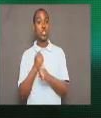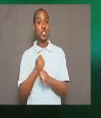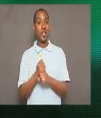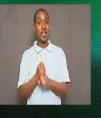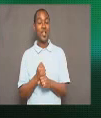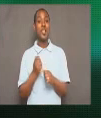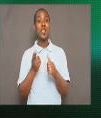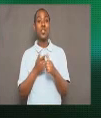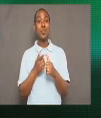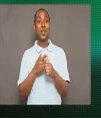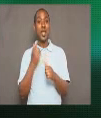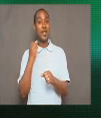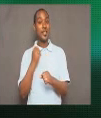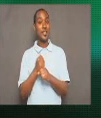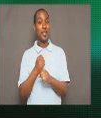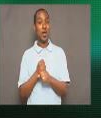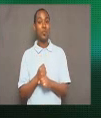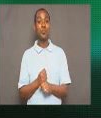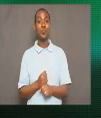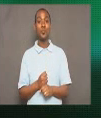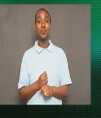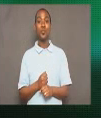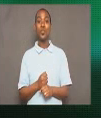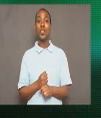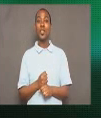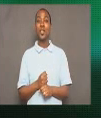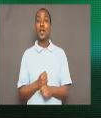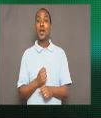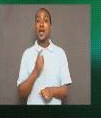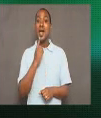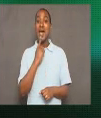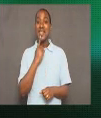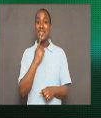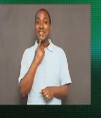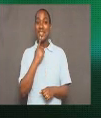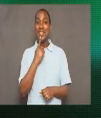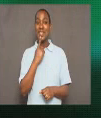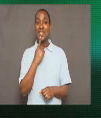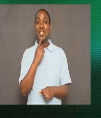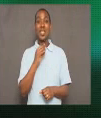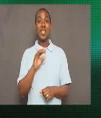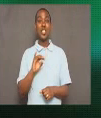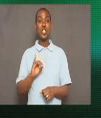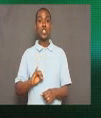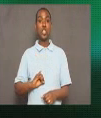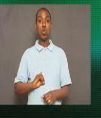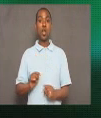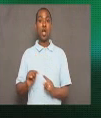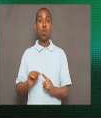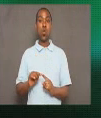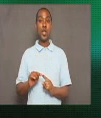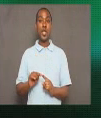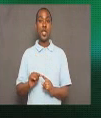The first job is that it neutralizes the acid from the stomach and